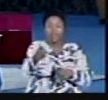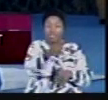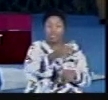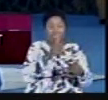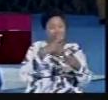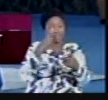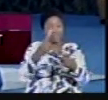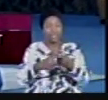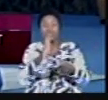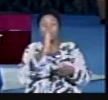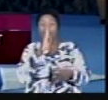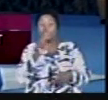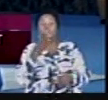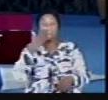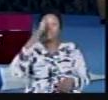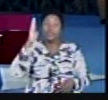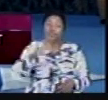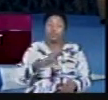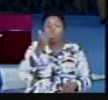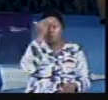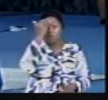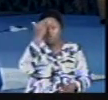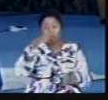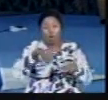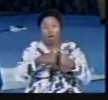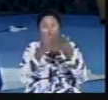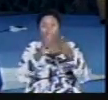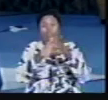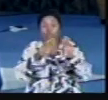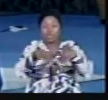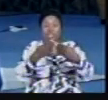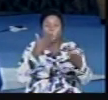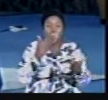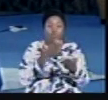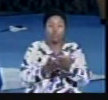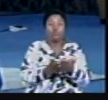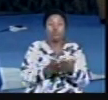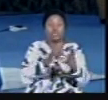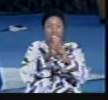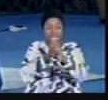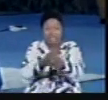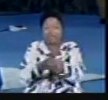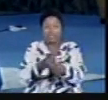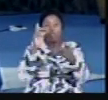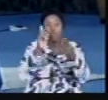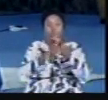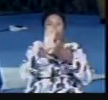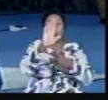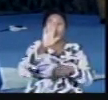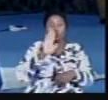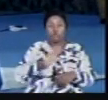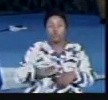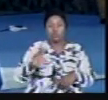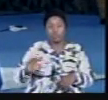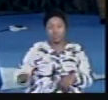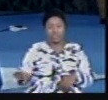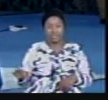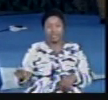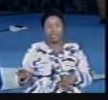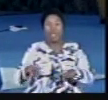being evil, know how to give good gifts unto your children,